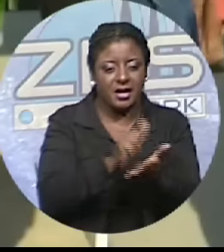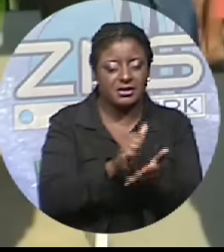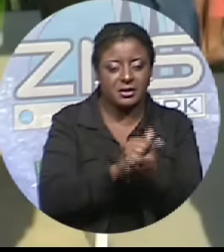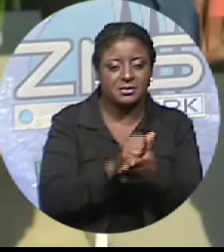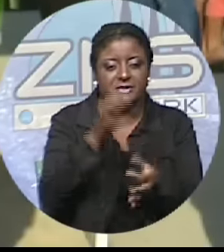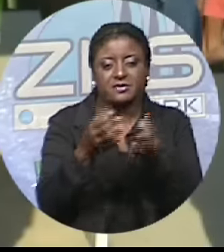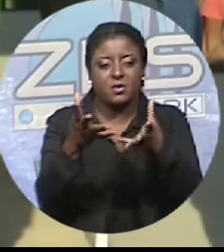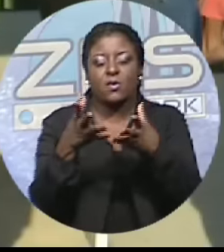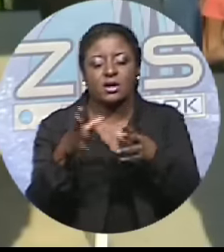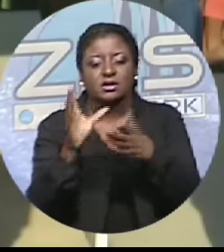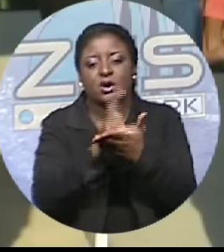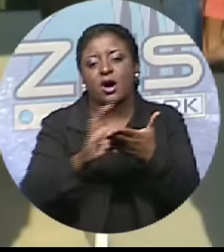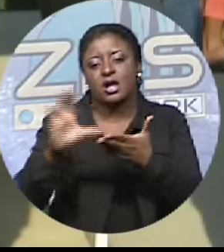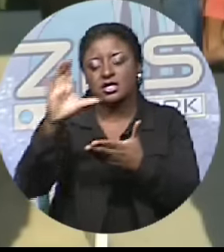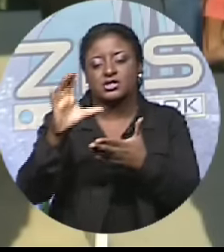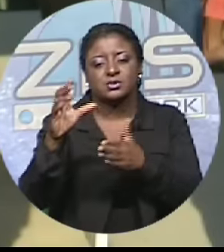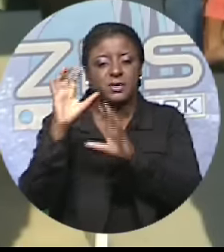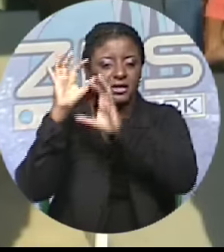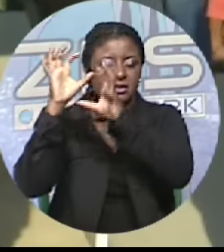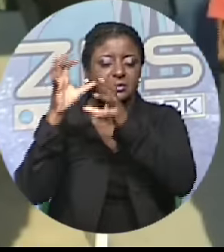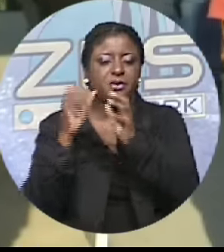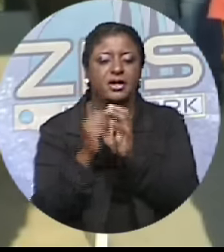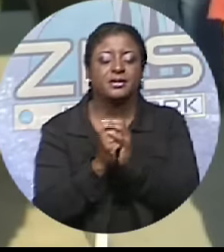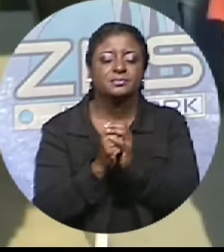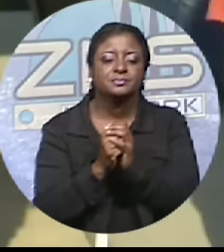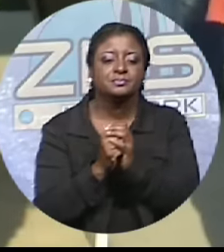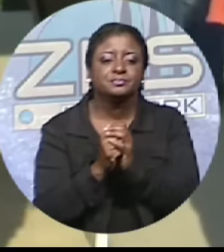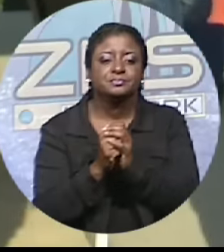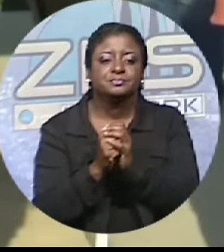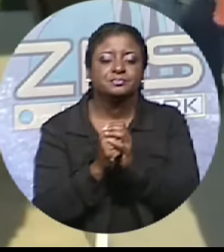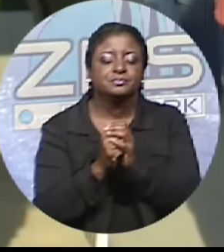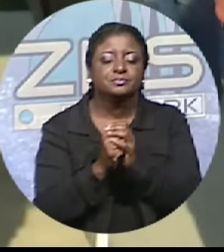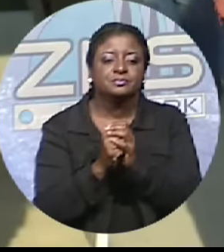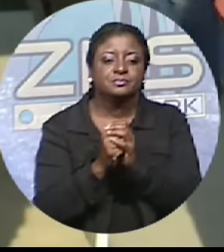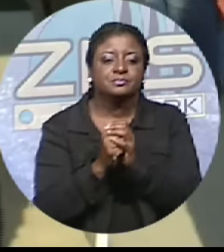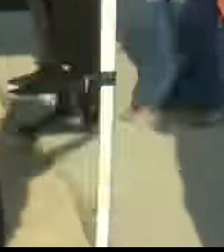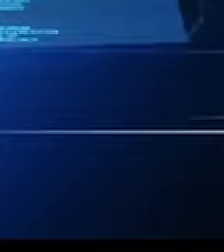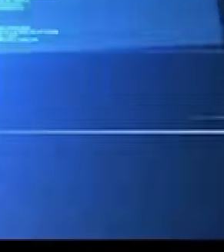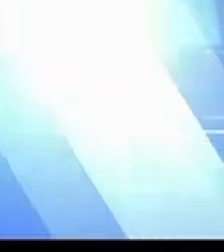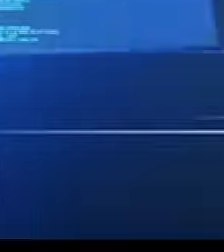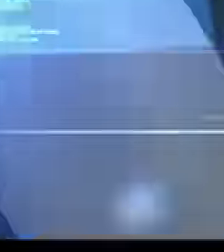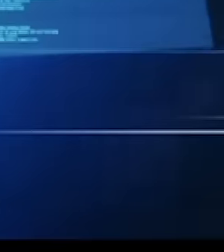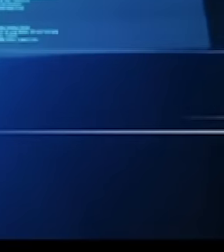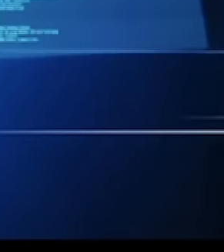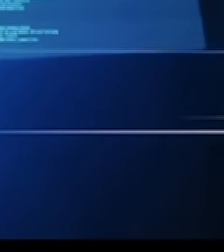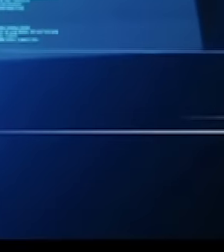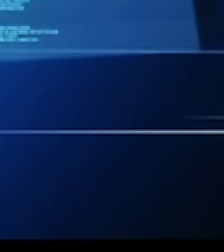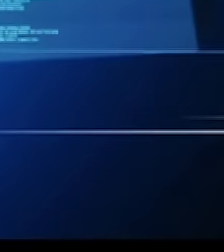Well, that's all the time for Sports Sunday. Once again, I'm Julian Gibson. Stay tuned. Your better forecast is still to come.